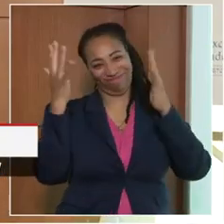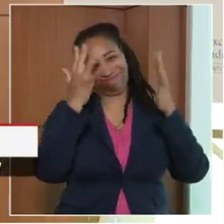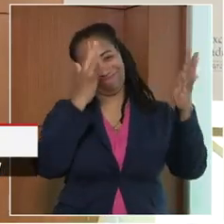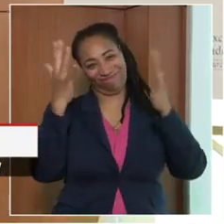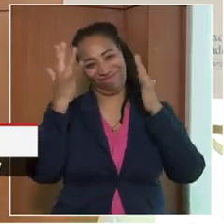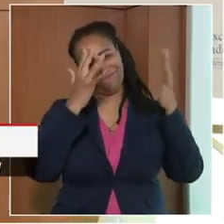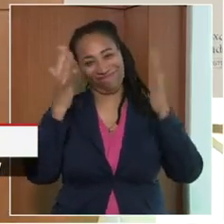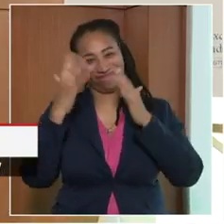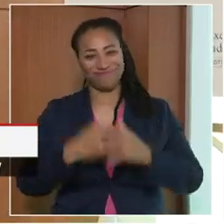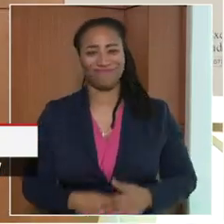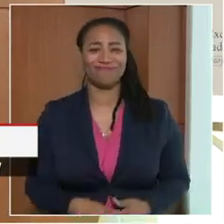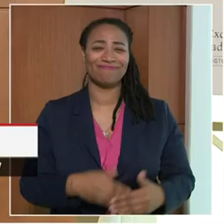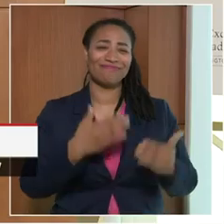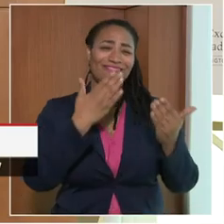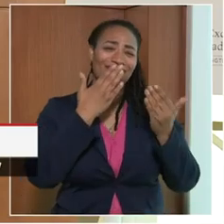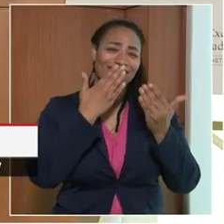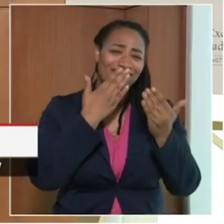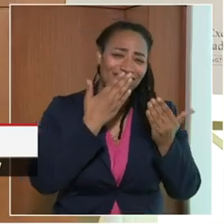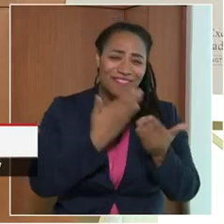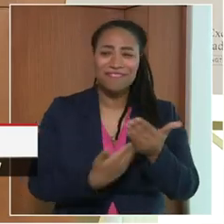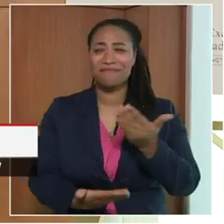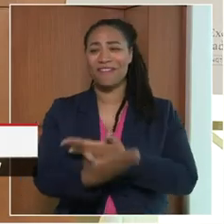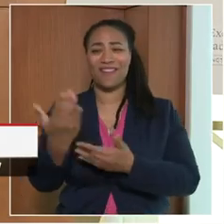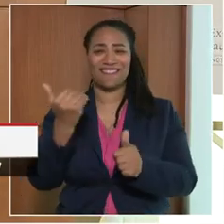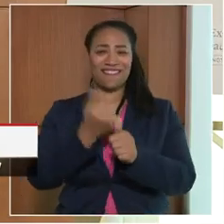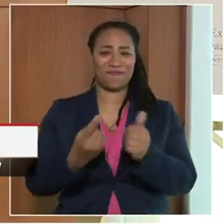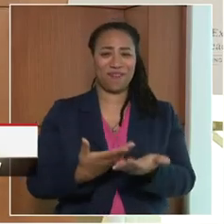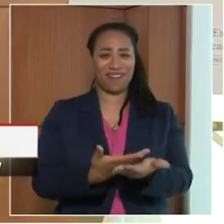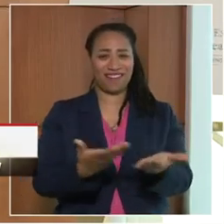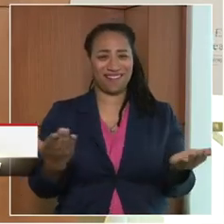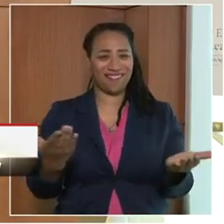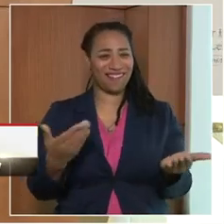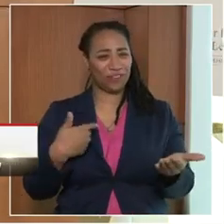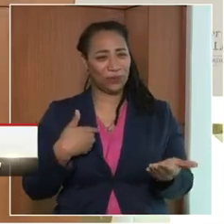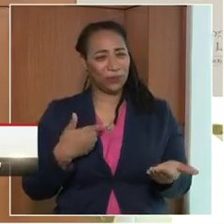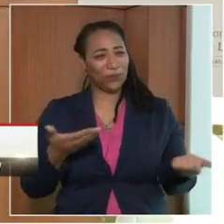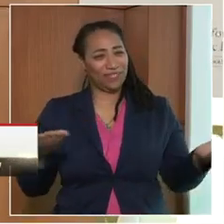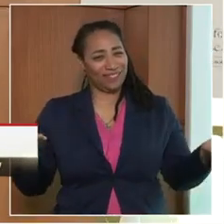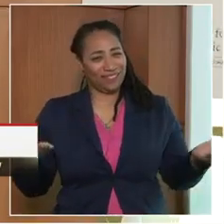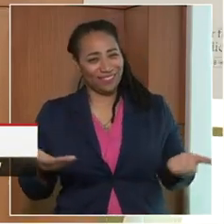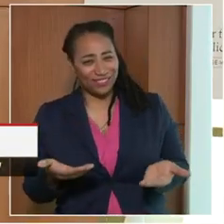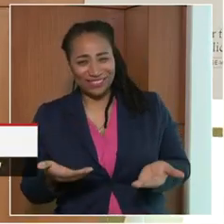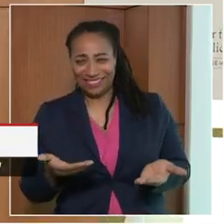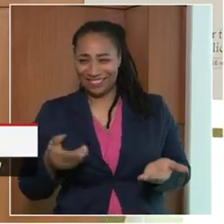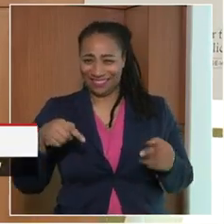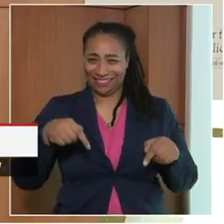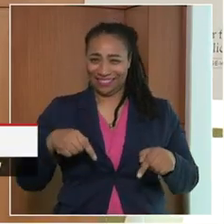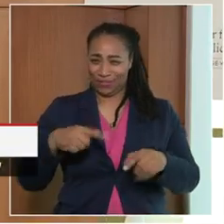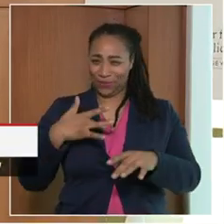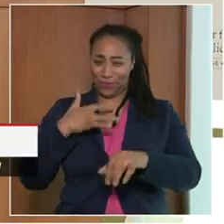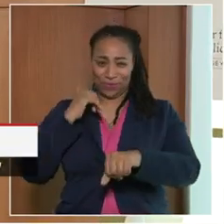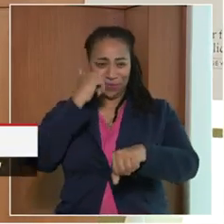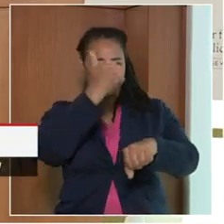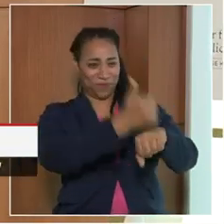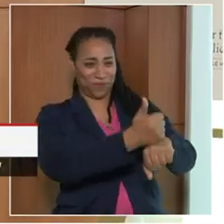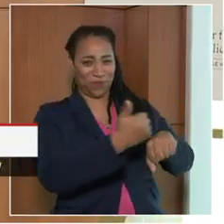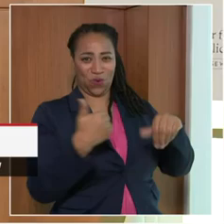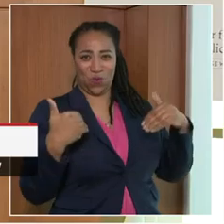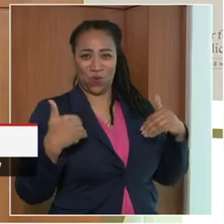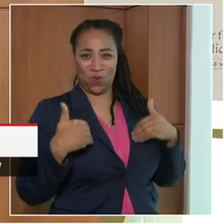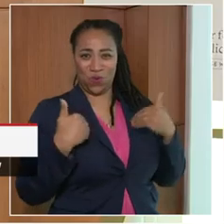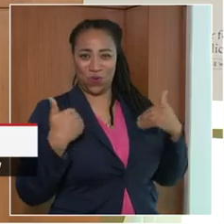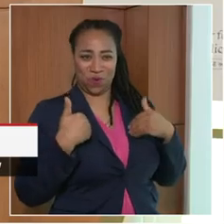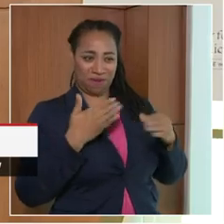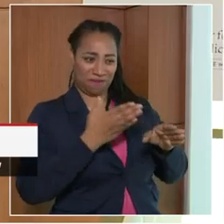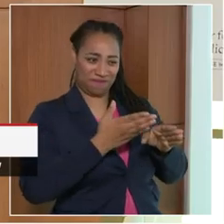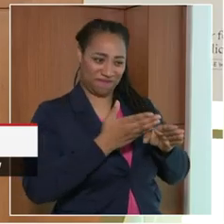Good morning, everyone. It is an honor to welcome you to the launch of the Youth Development Professional Certification Program,